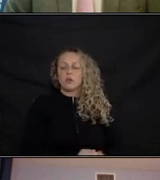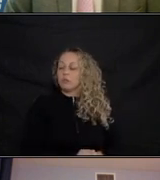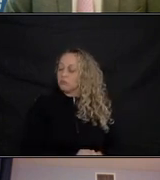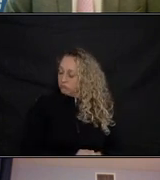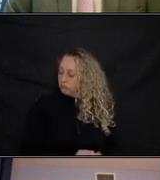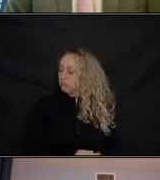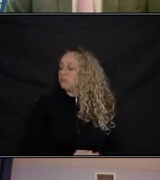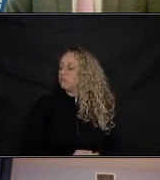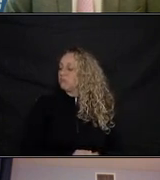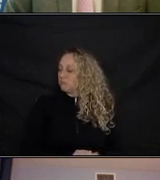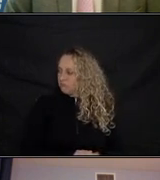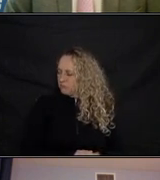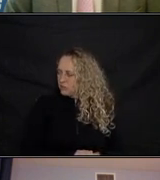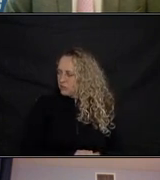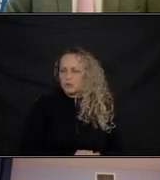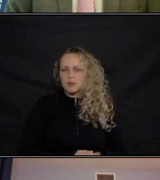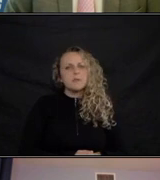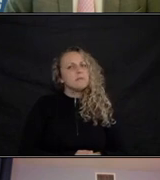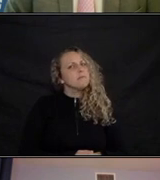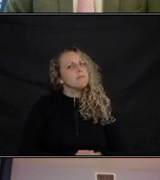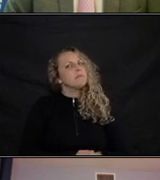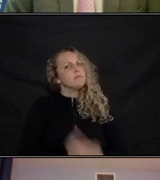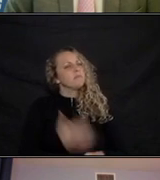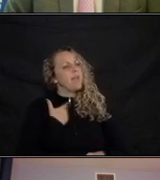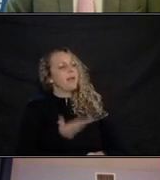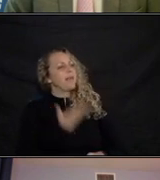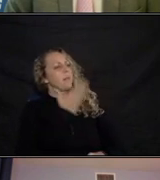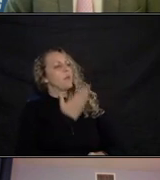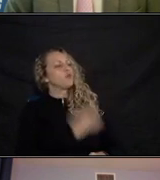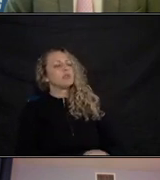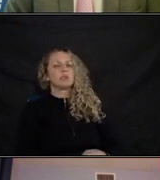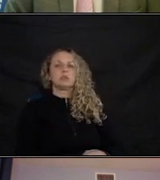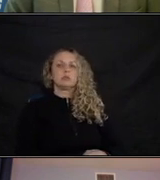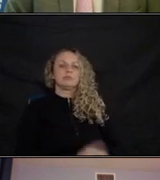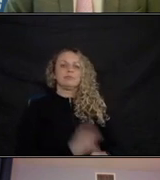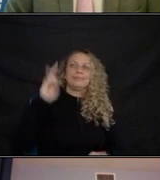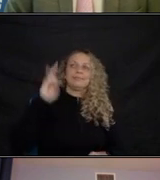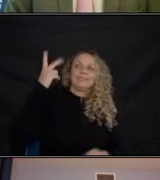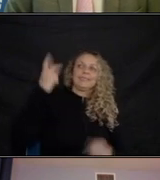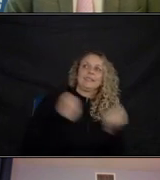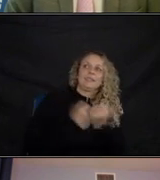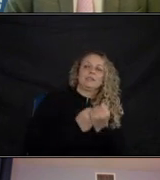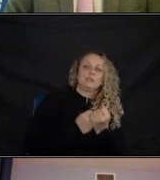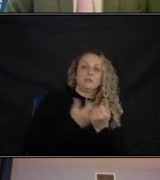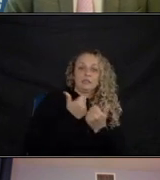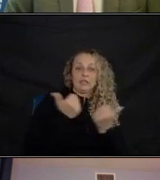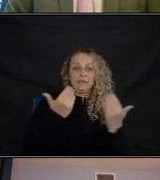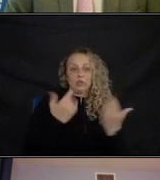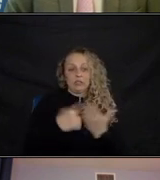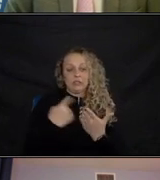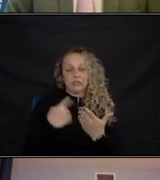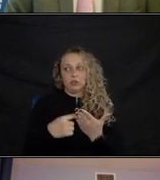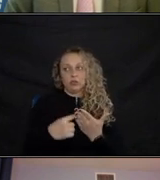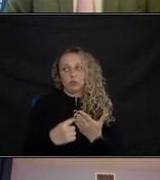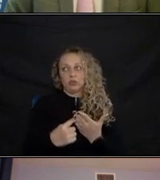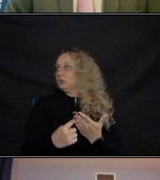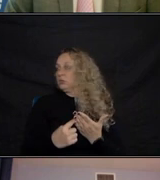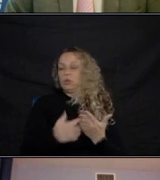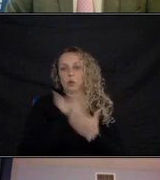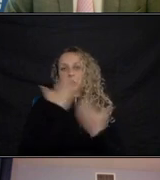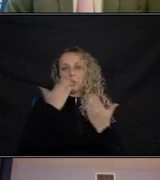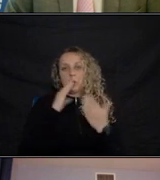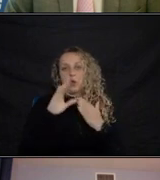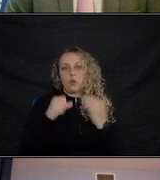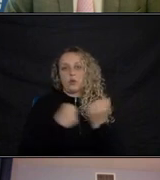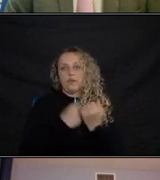All right. I make that motion. All right. Second. Any further discussion? Seeing none, all those